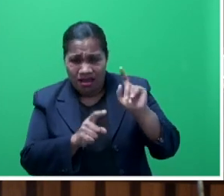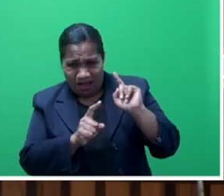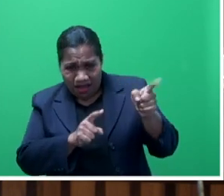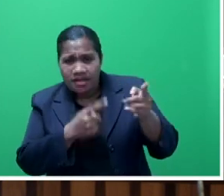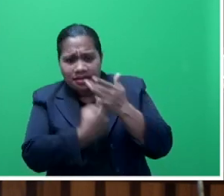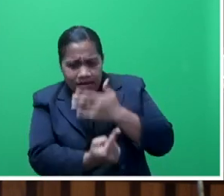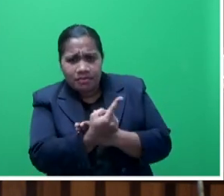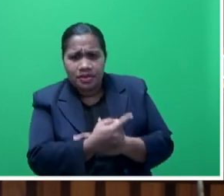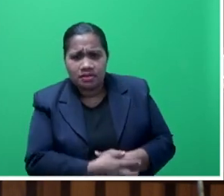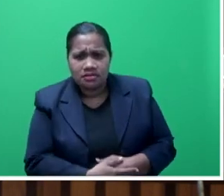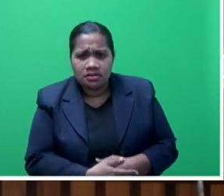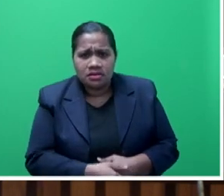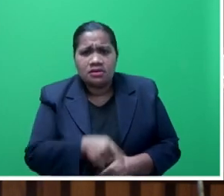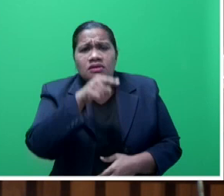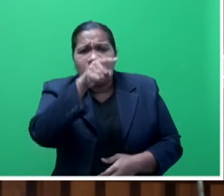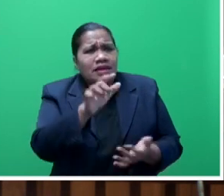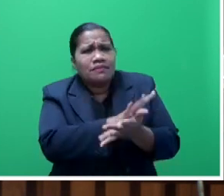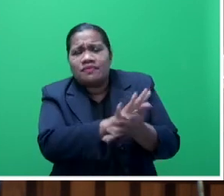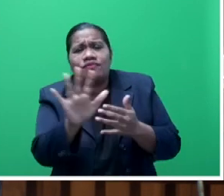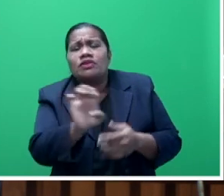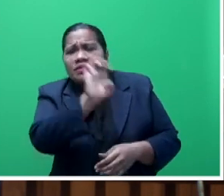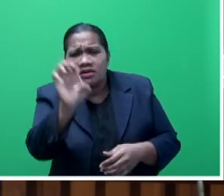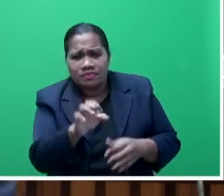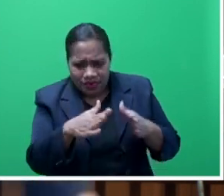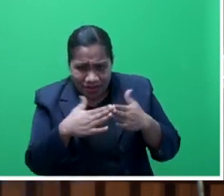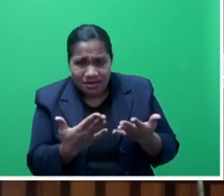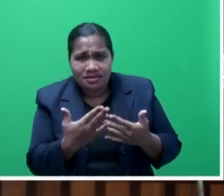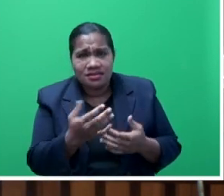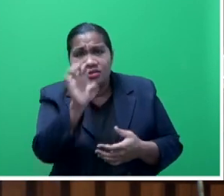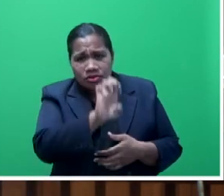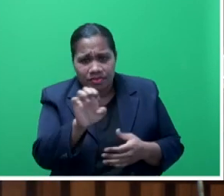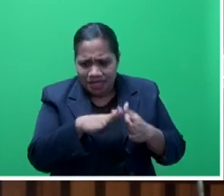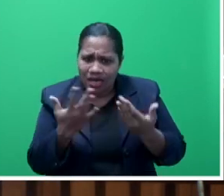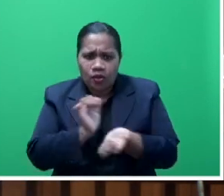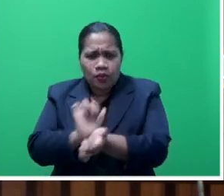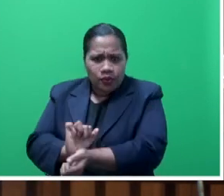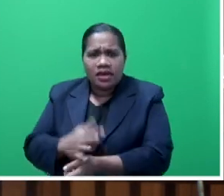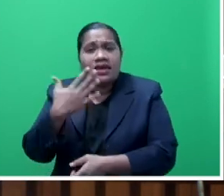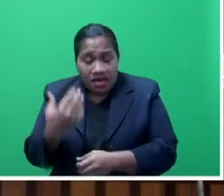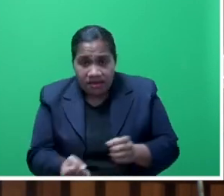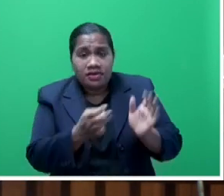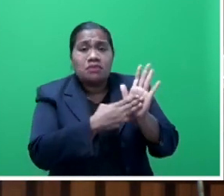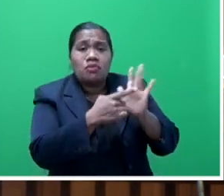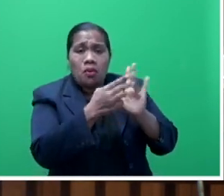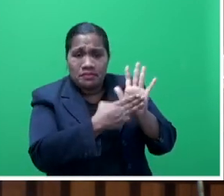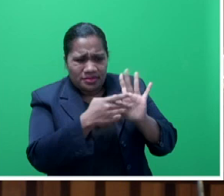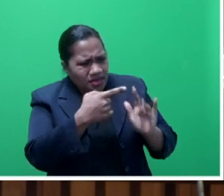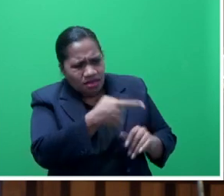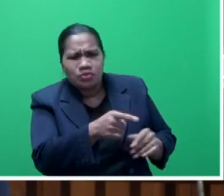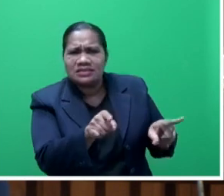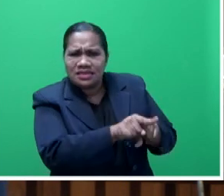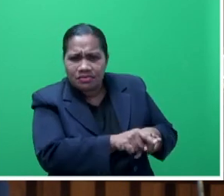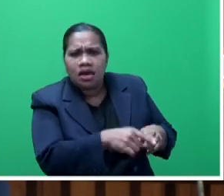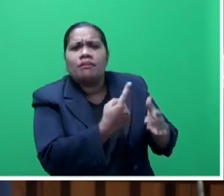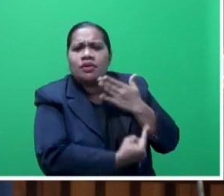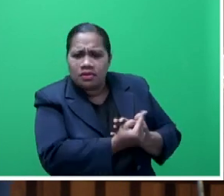now in prison. There was a bogus investor in Momi. He is in prison in New Zealand. So how will